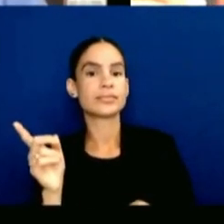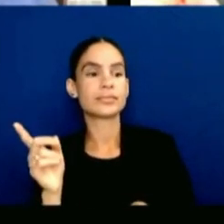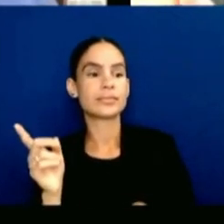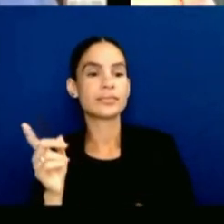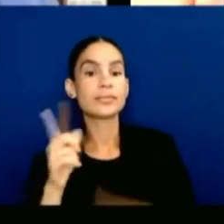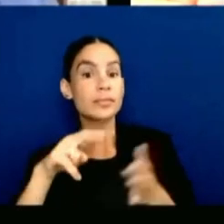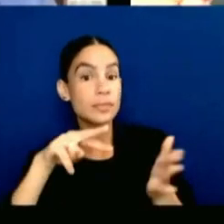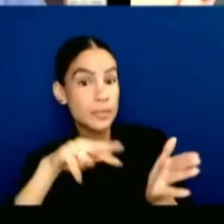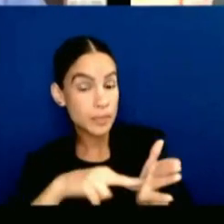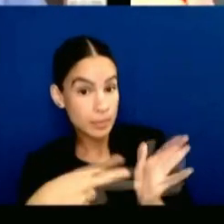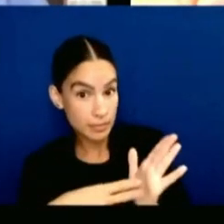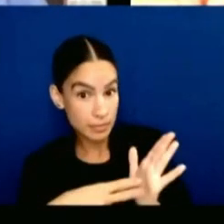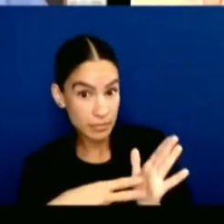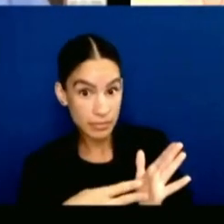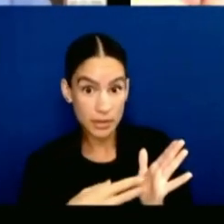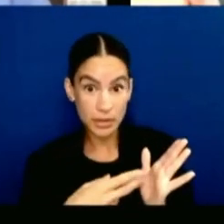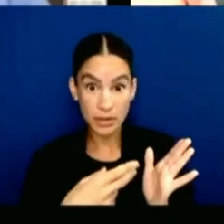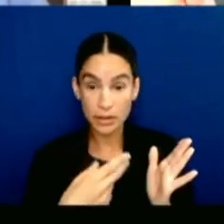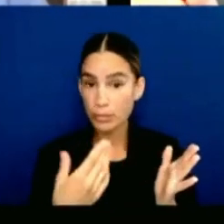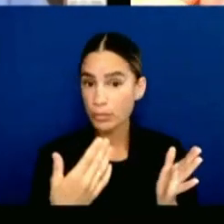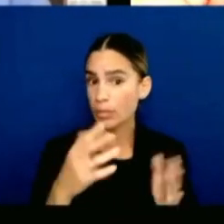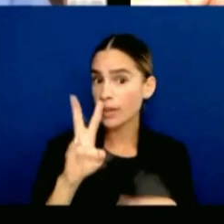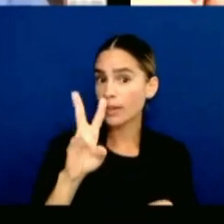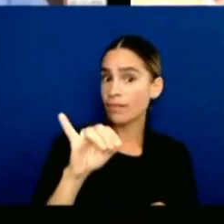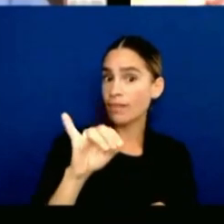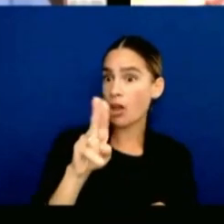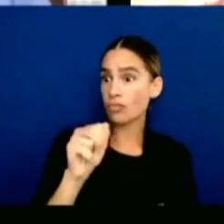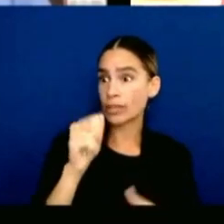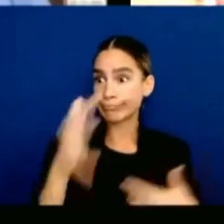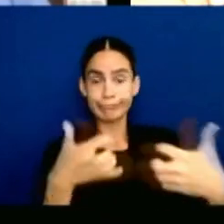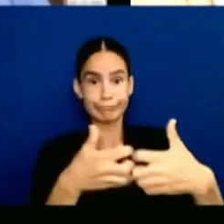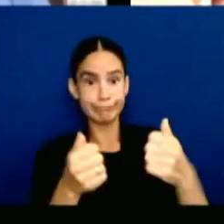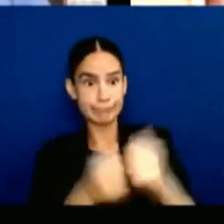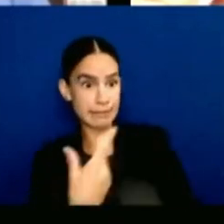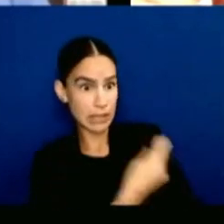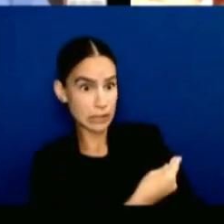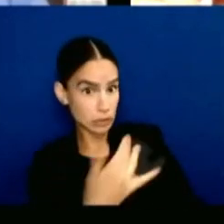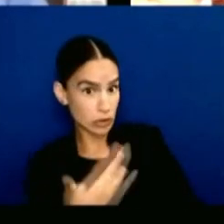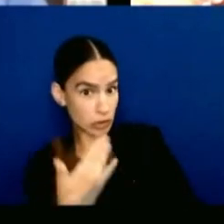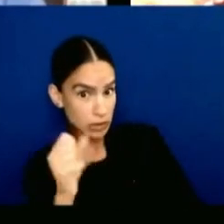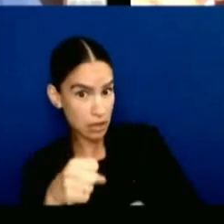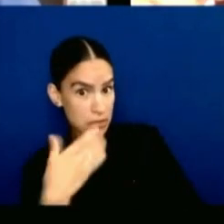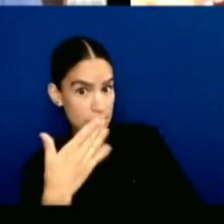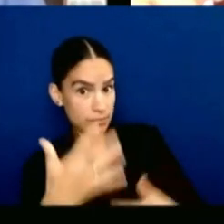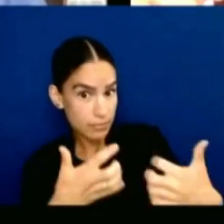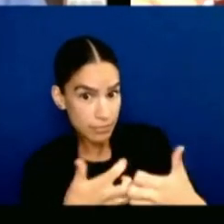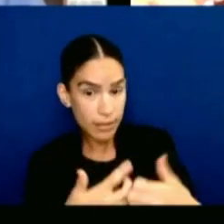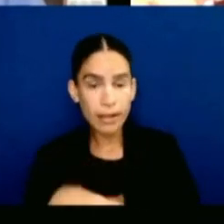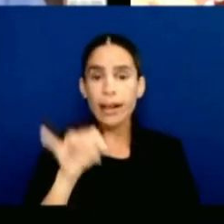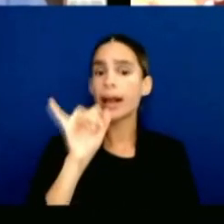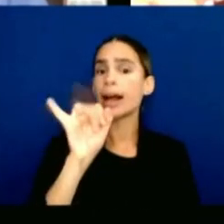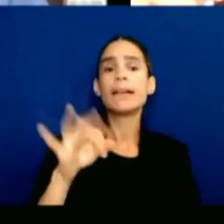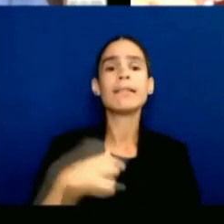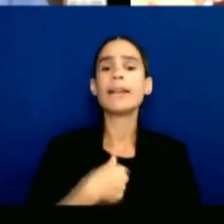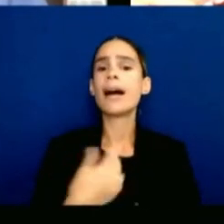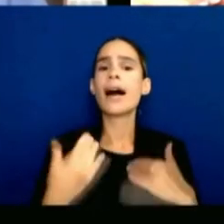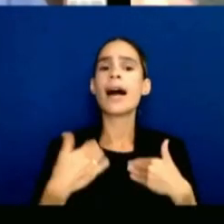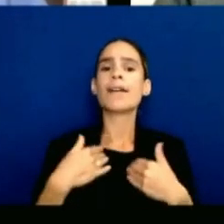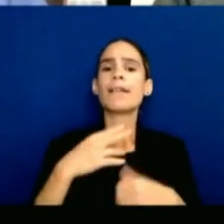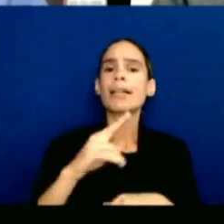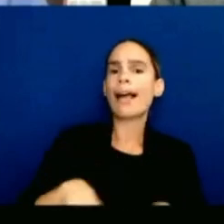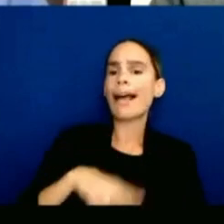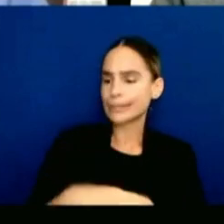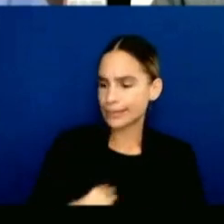It has this ability where natural infection does seem to be protective. It doesn't seem to mutate too